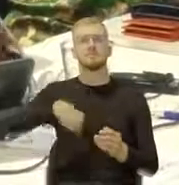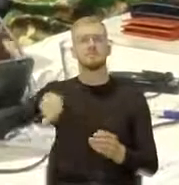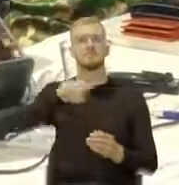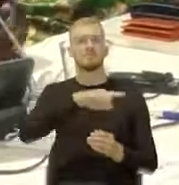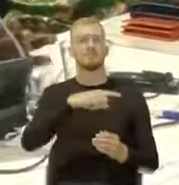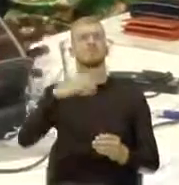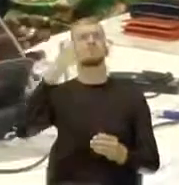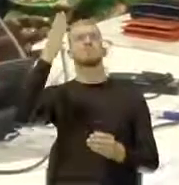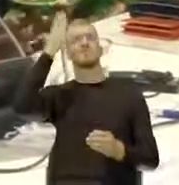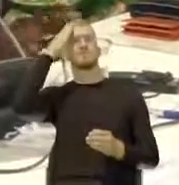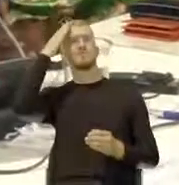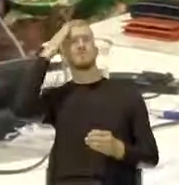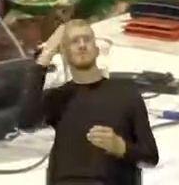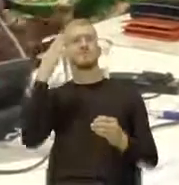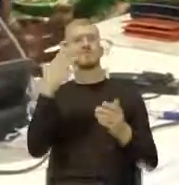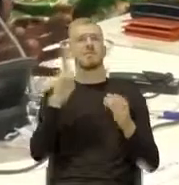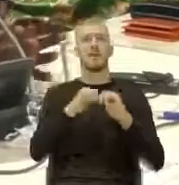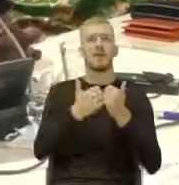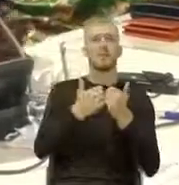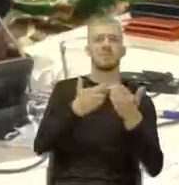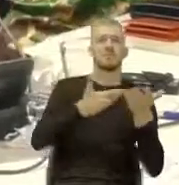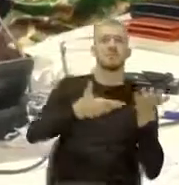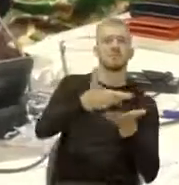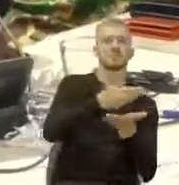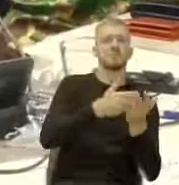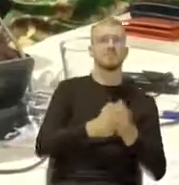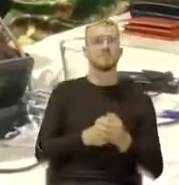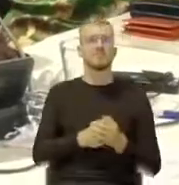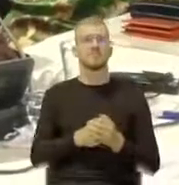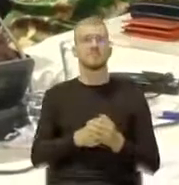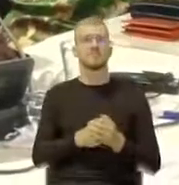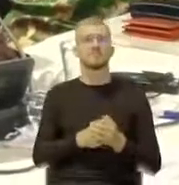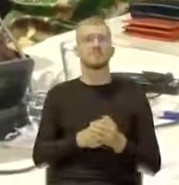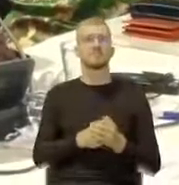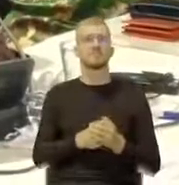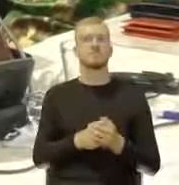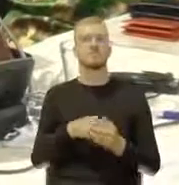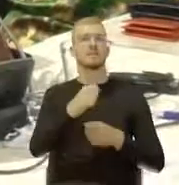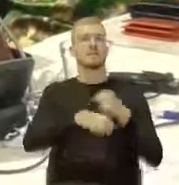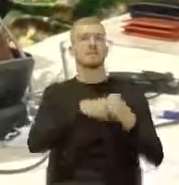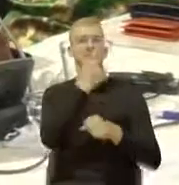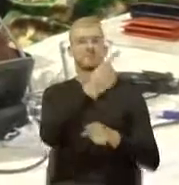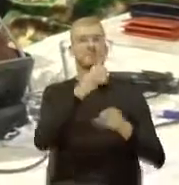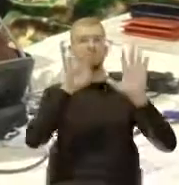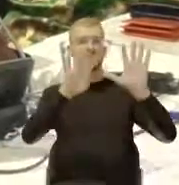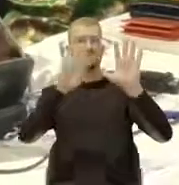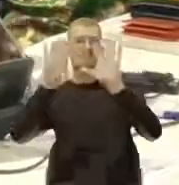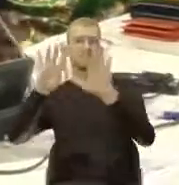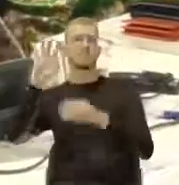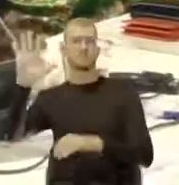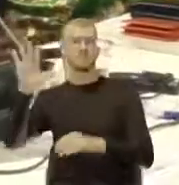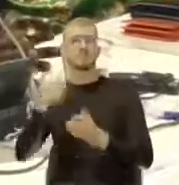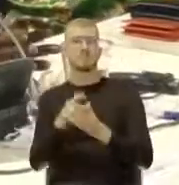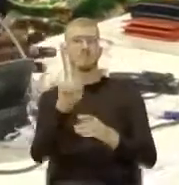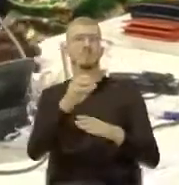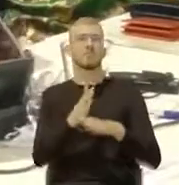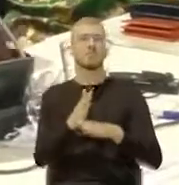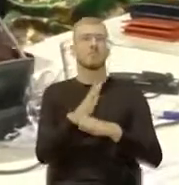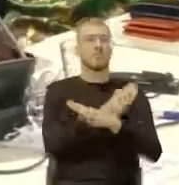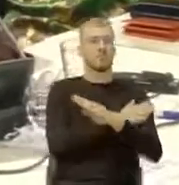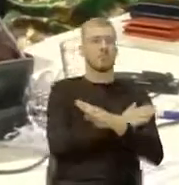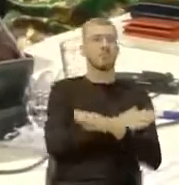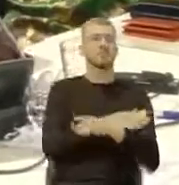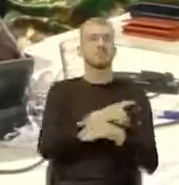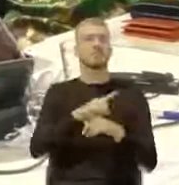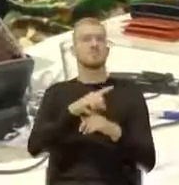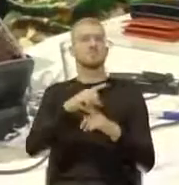the place of mayors in the international community was at least very bred.